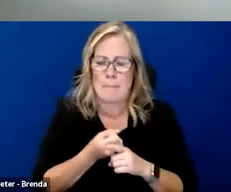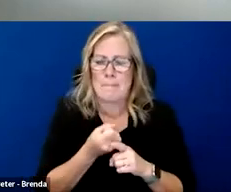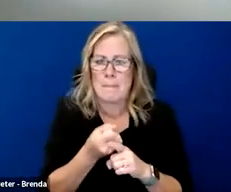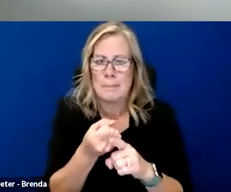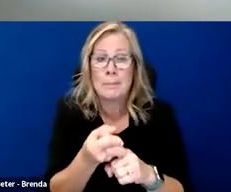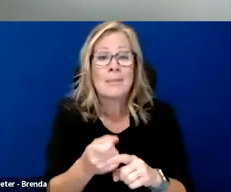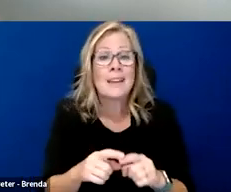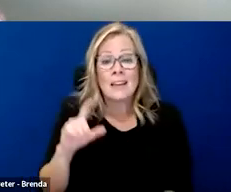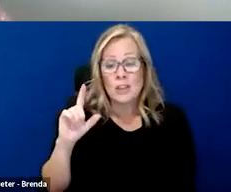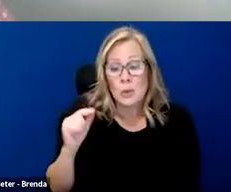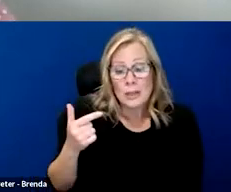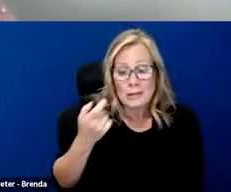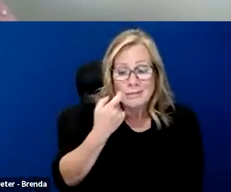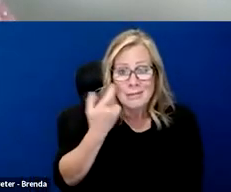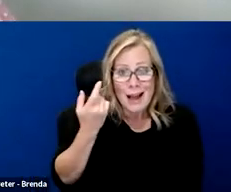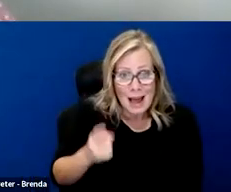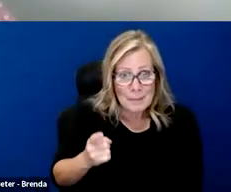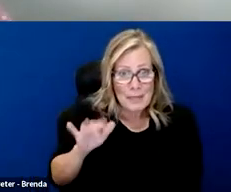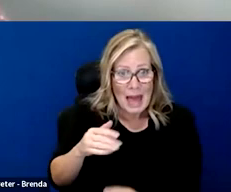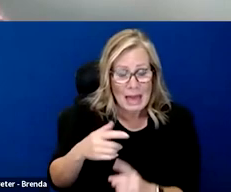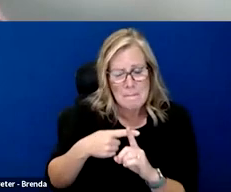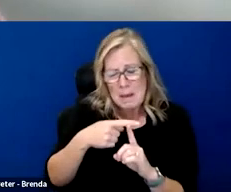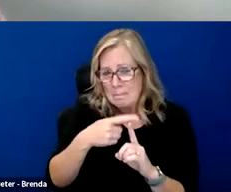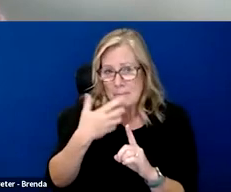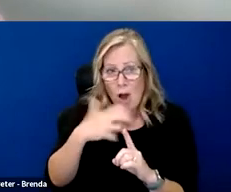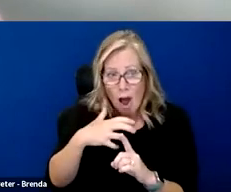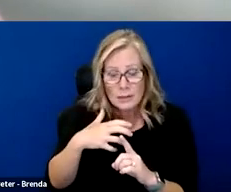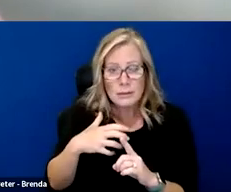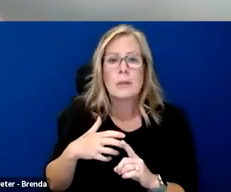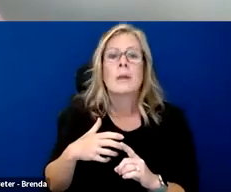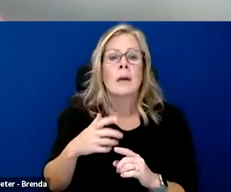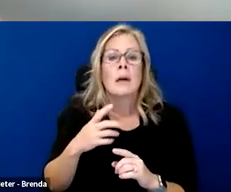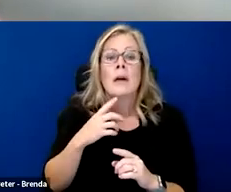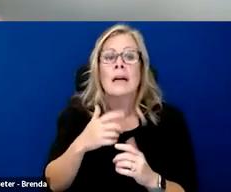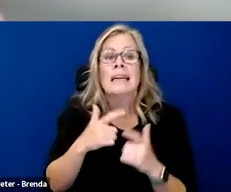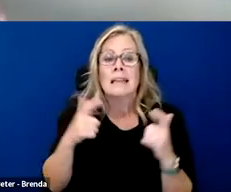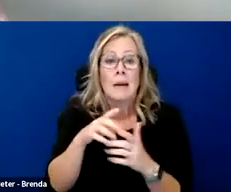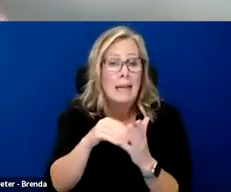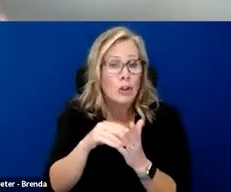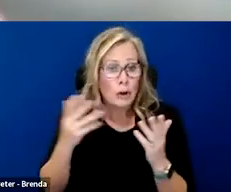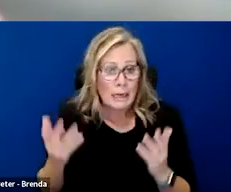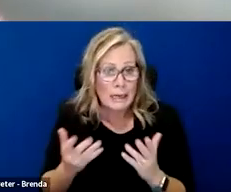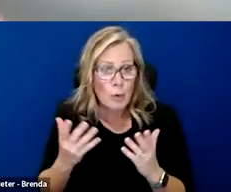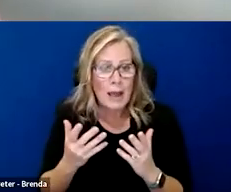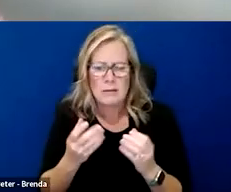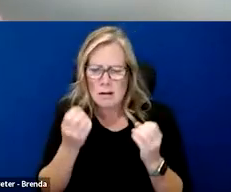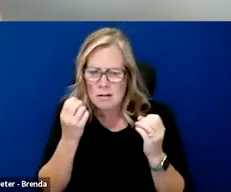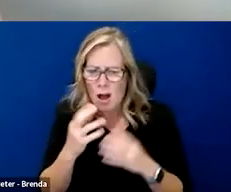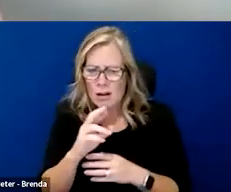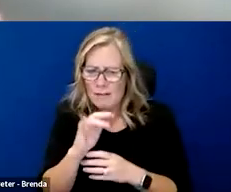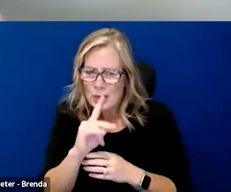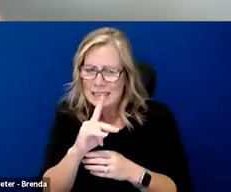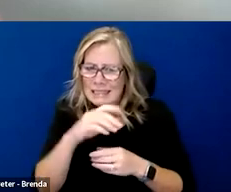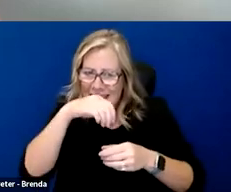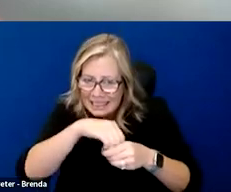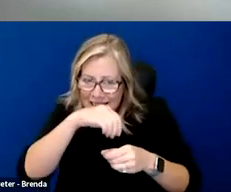heat event in British Columbia, one of the major learnings was that a lot of the risk was indoors and in people's homes. So